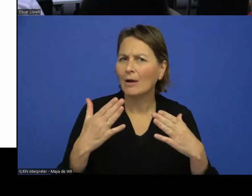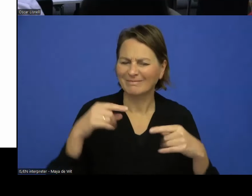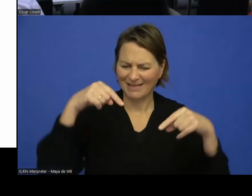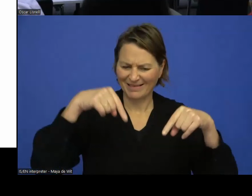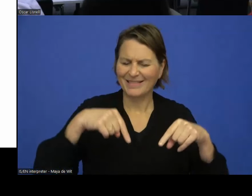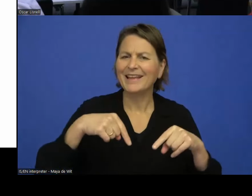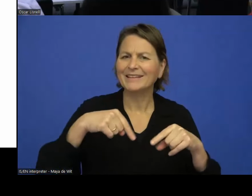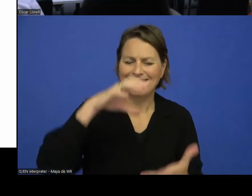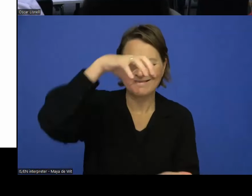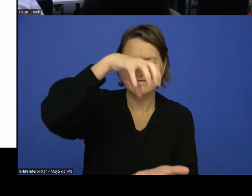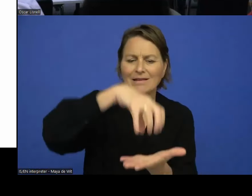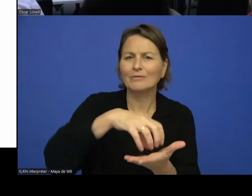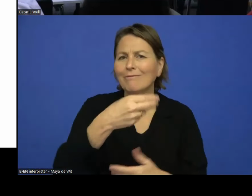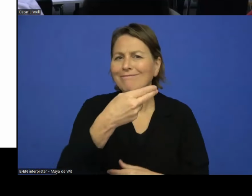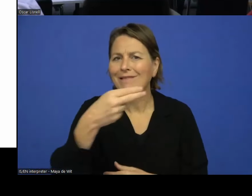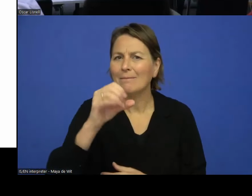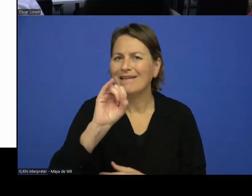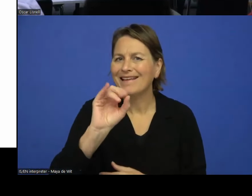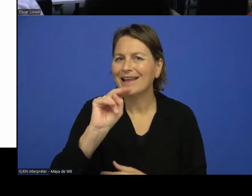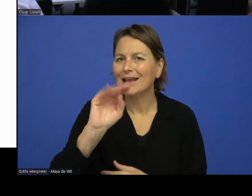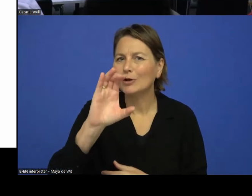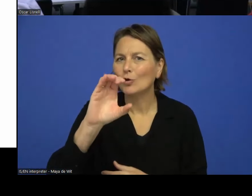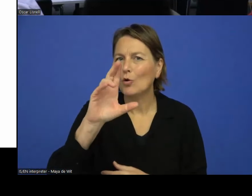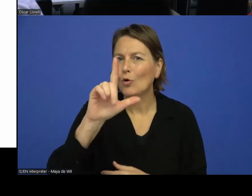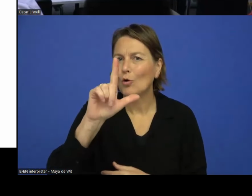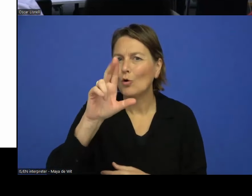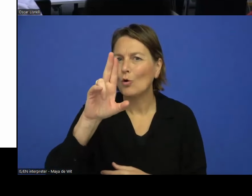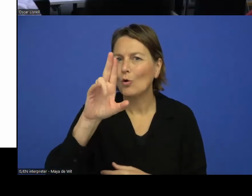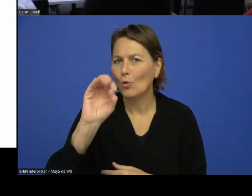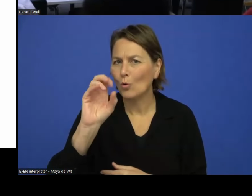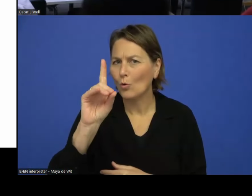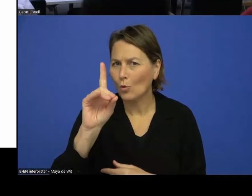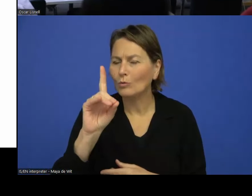center, and also some of the related projects that we have.